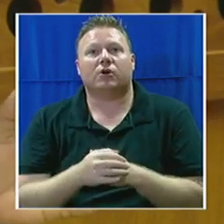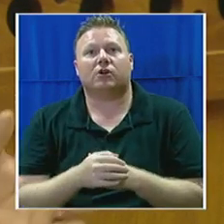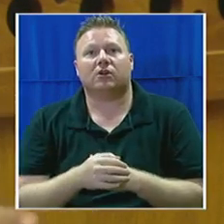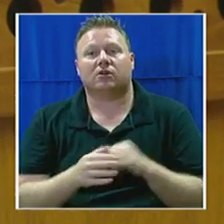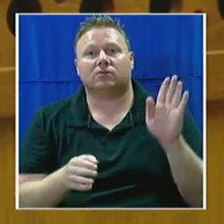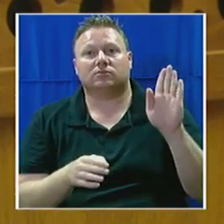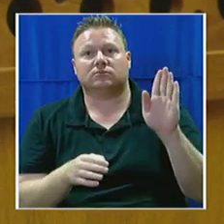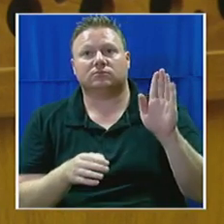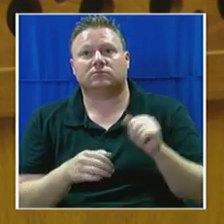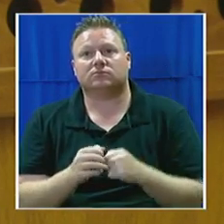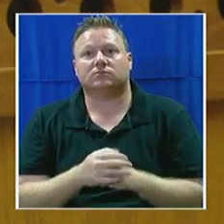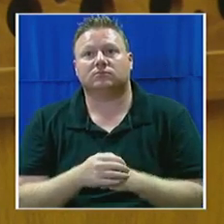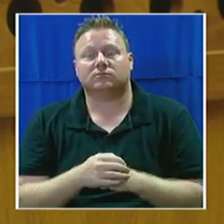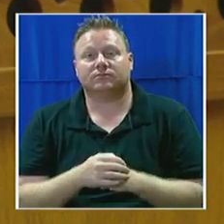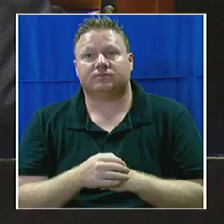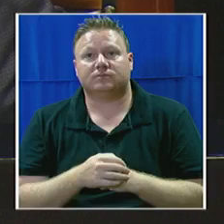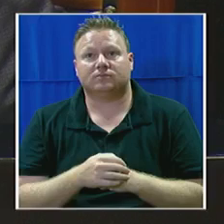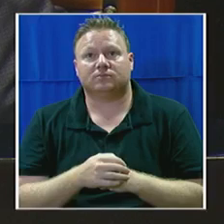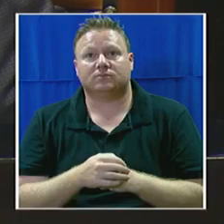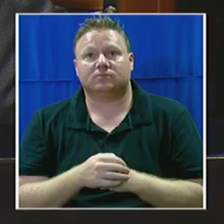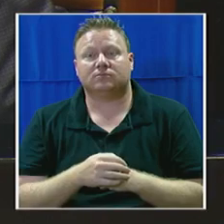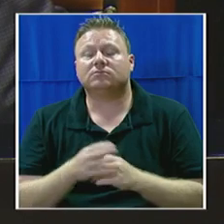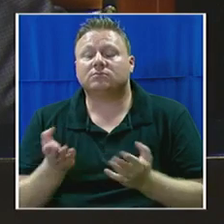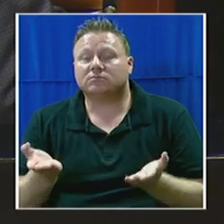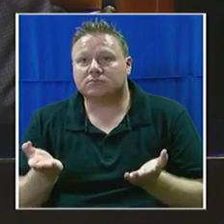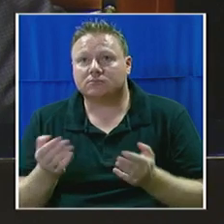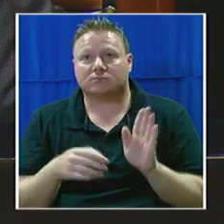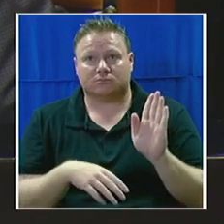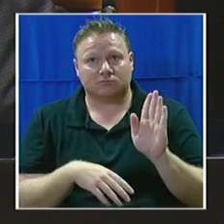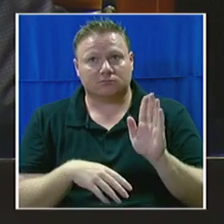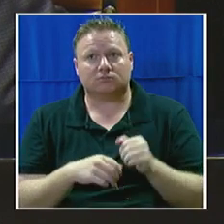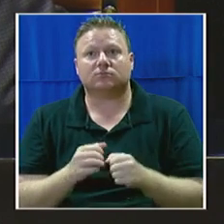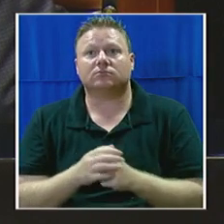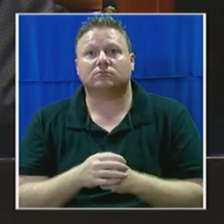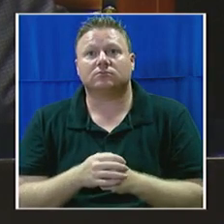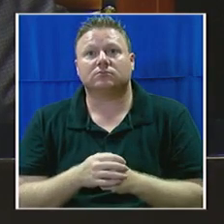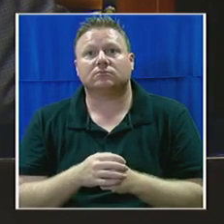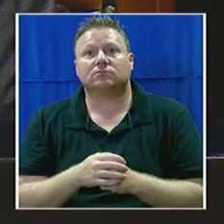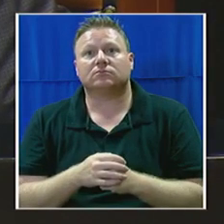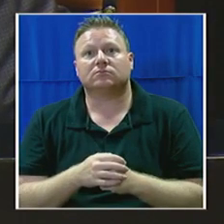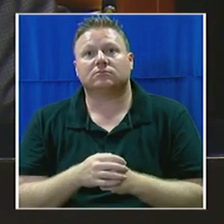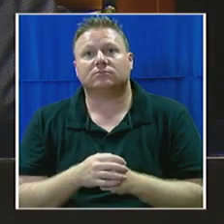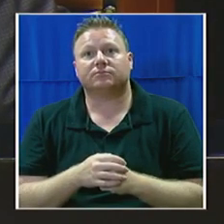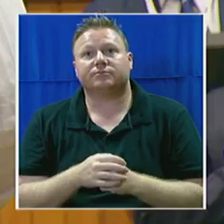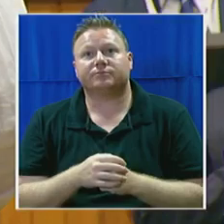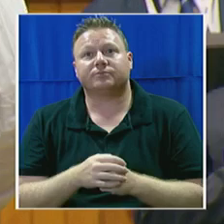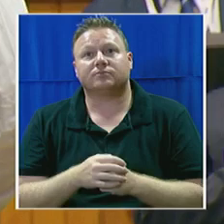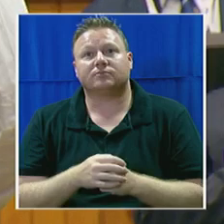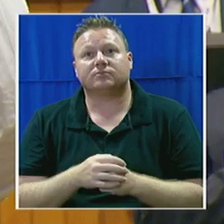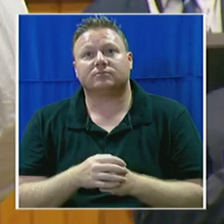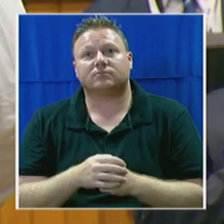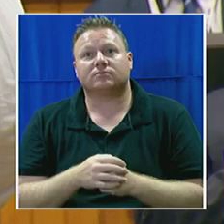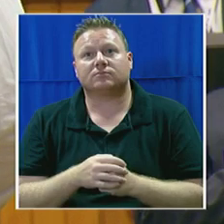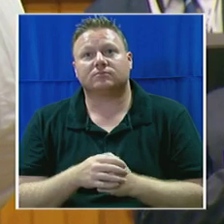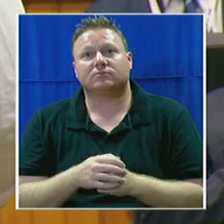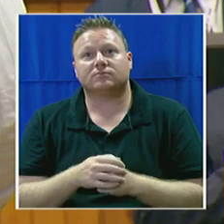member, there's a point of order. Honorable Lewis, why are you rising? Will he